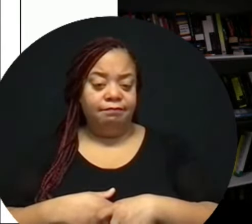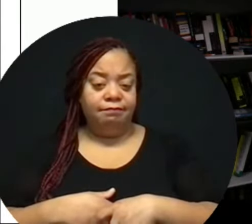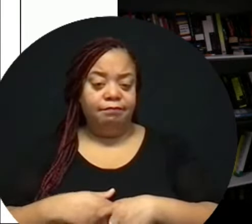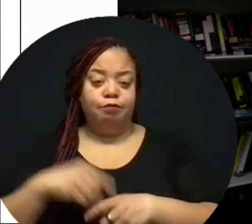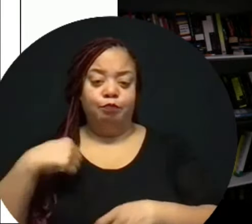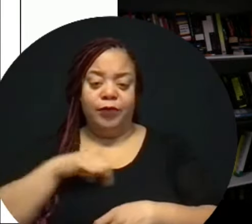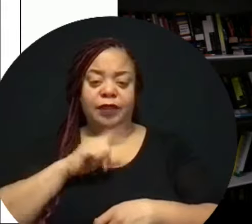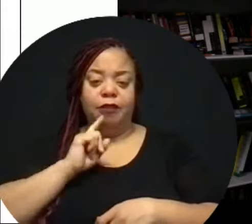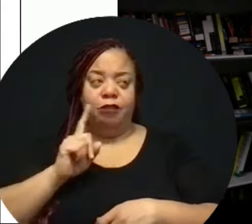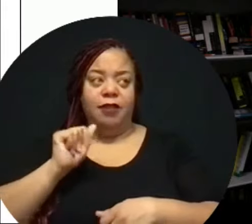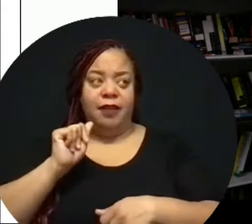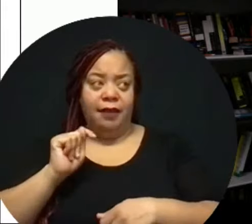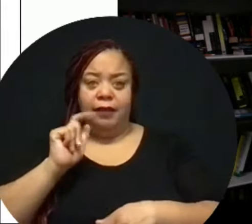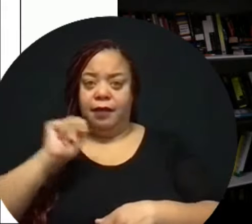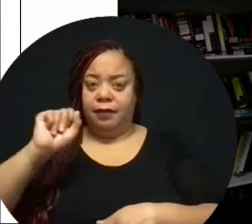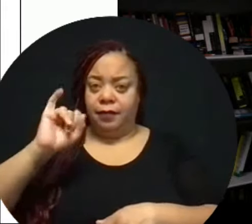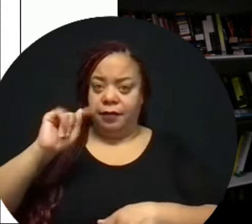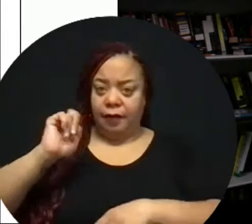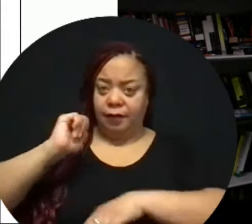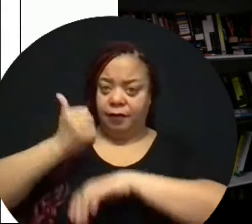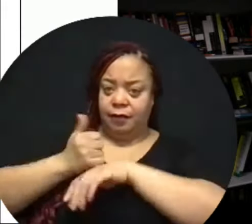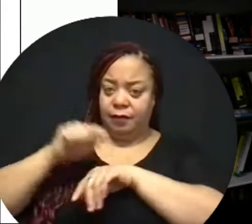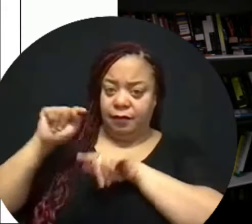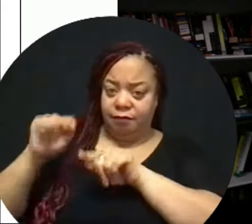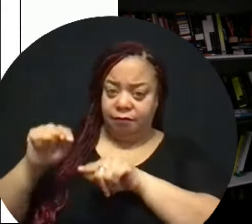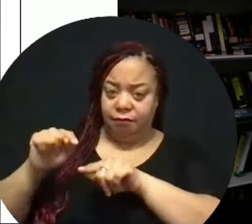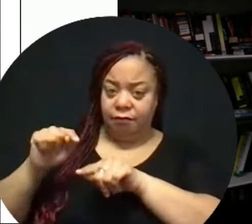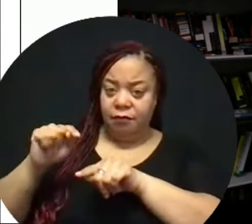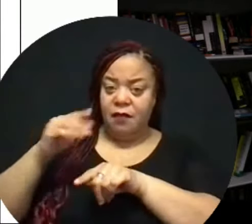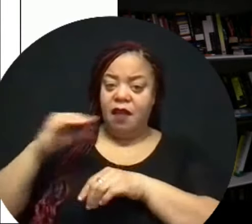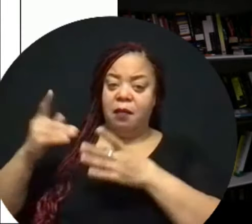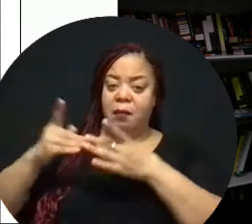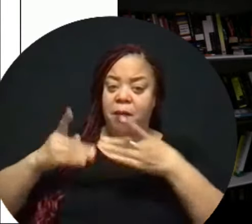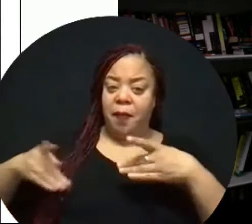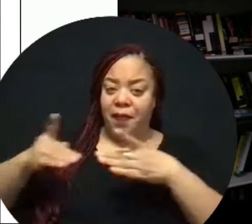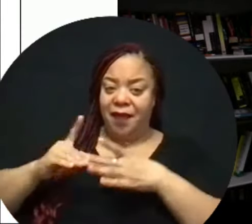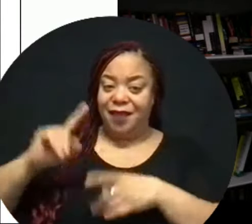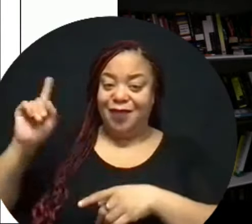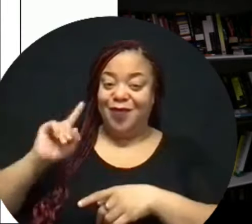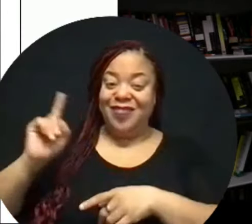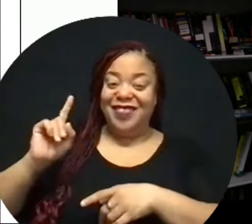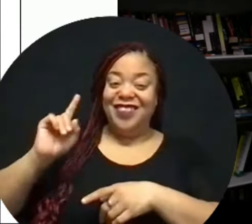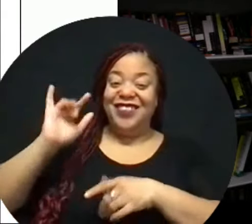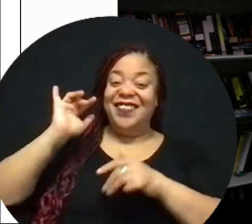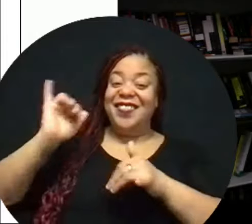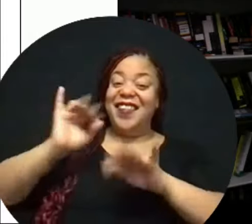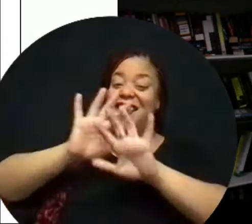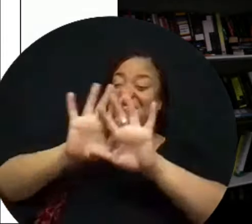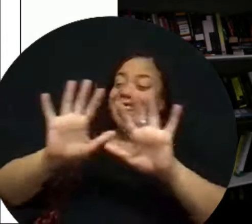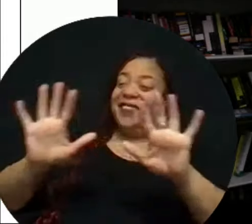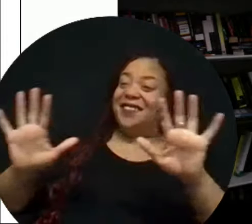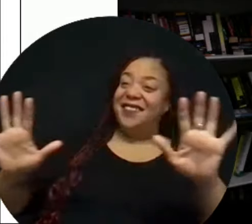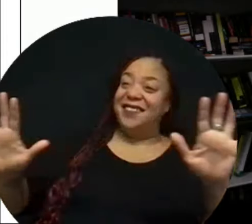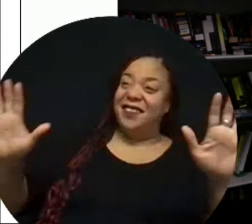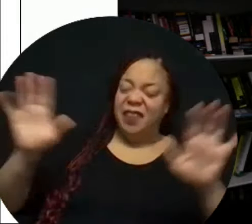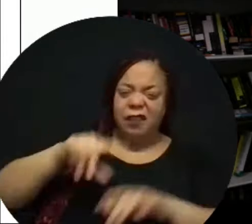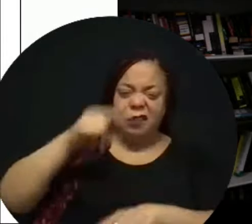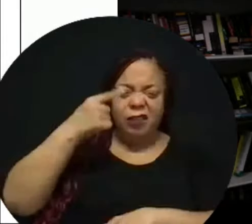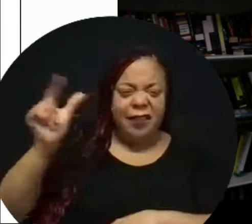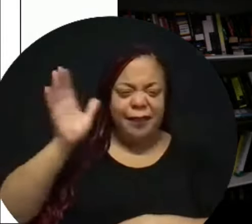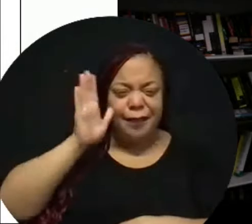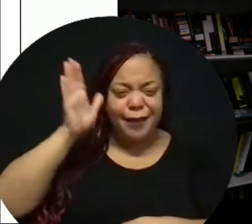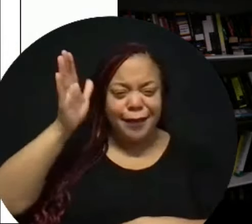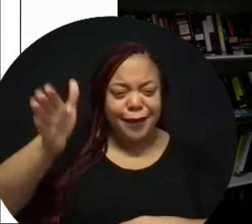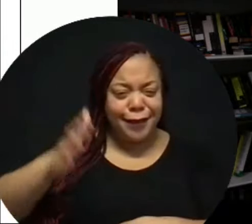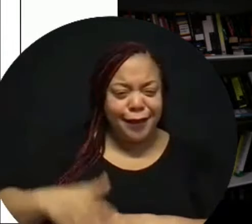horizon of a green future that's not connected, as Gilmore says, to a red future, to an international future,